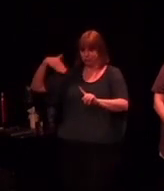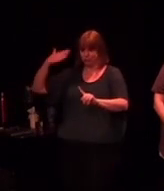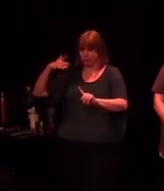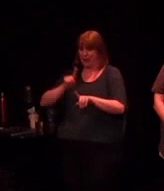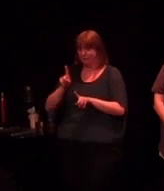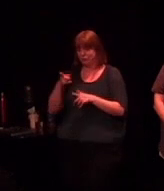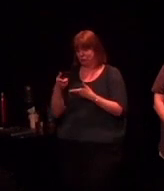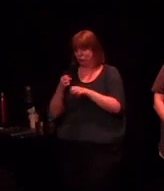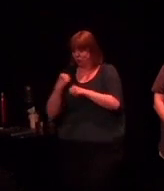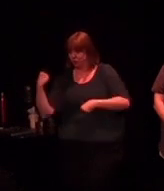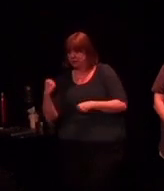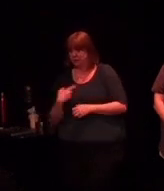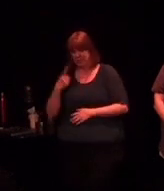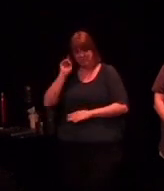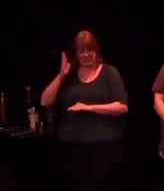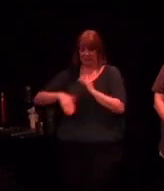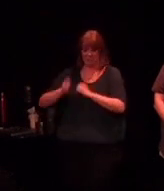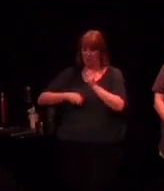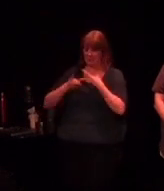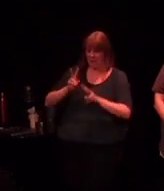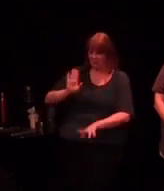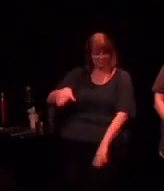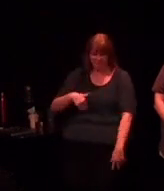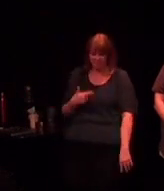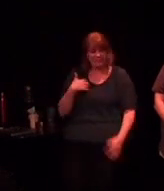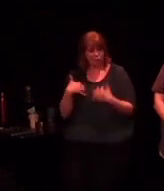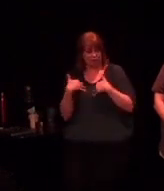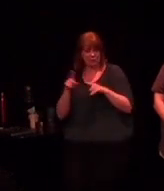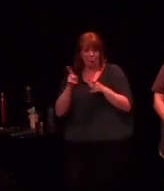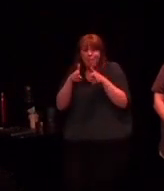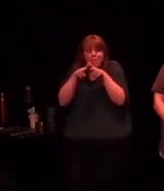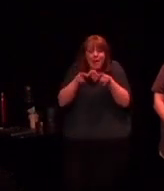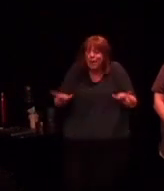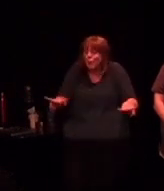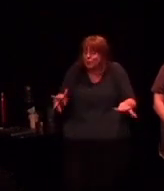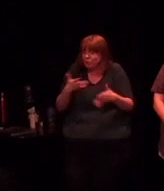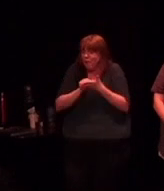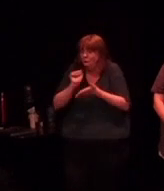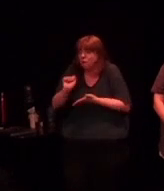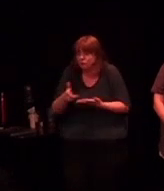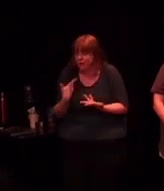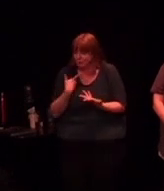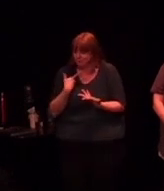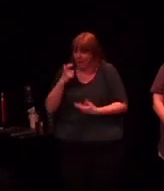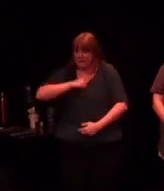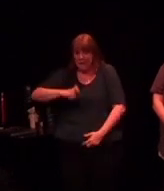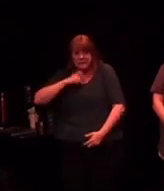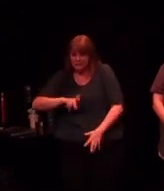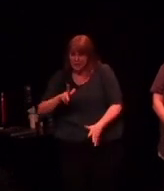my degree, I would have gone, I'm not becoming an interpreter. What I'm interested in is language, culture,